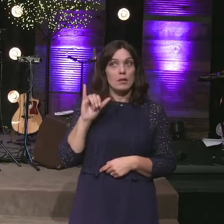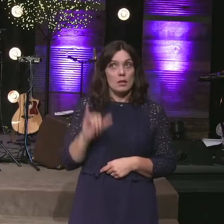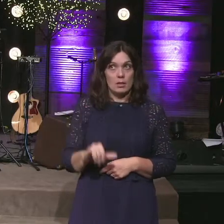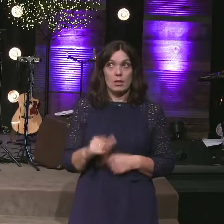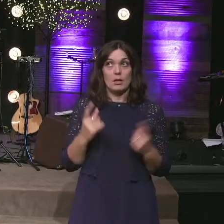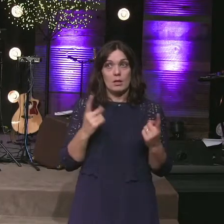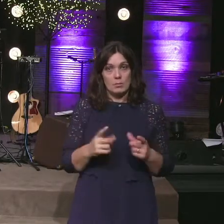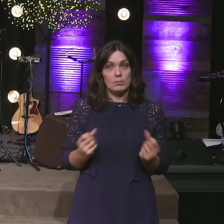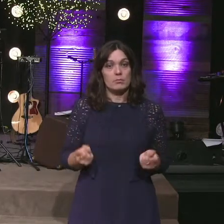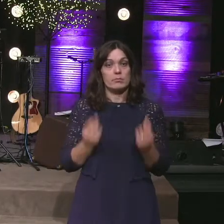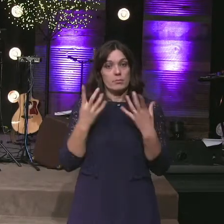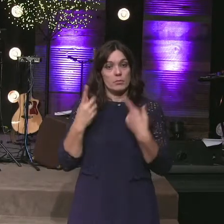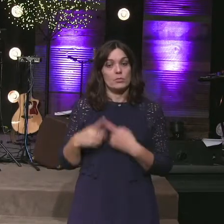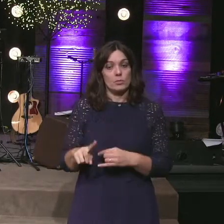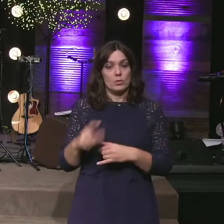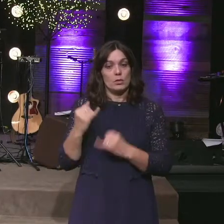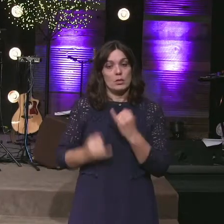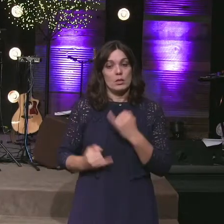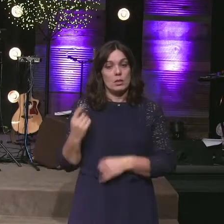days.